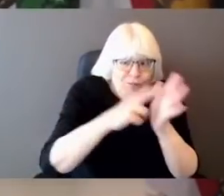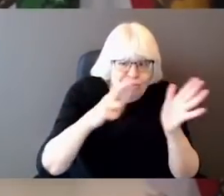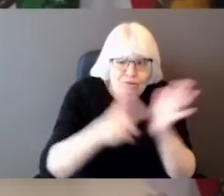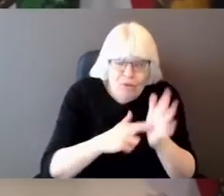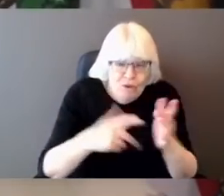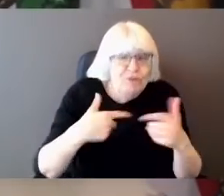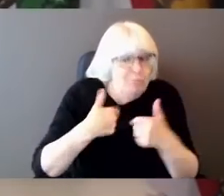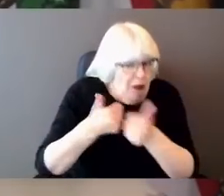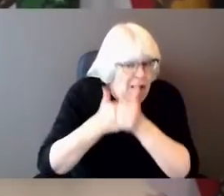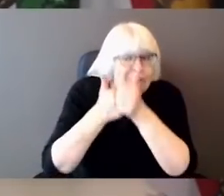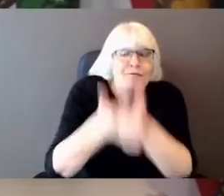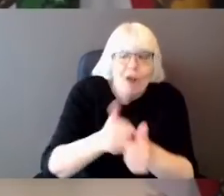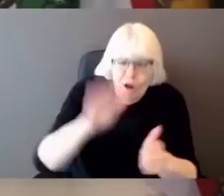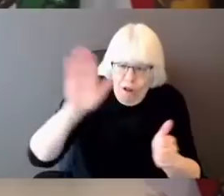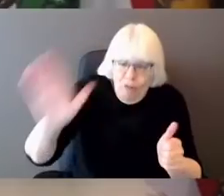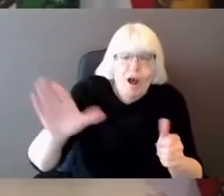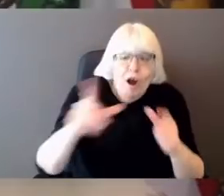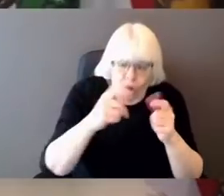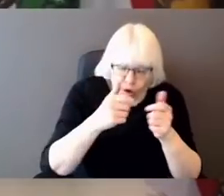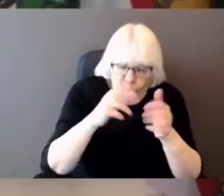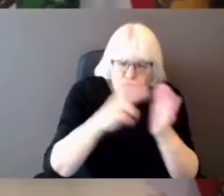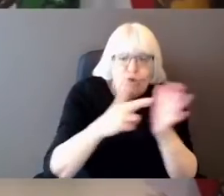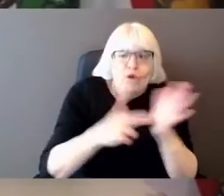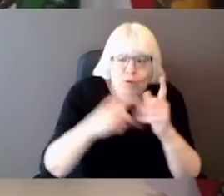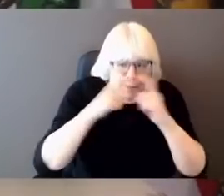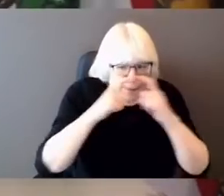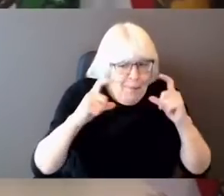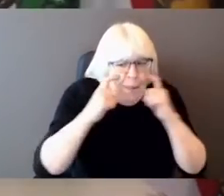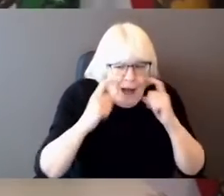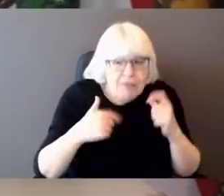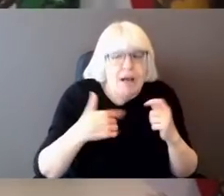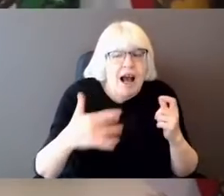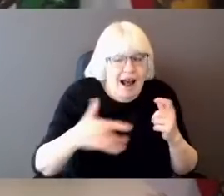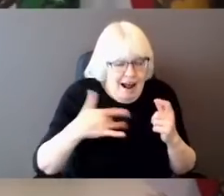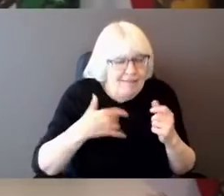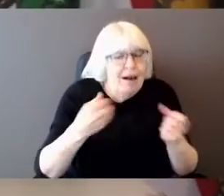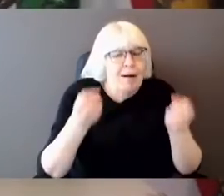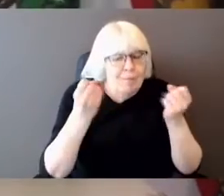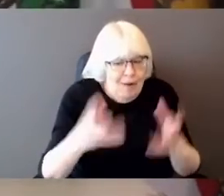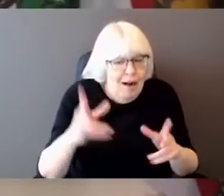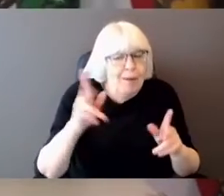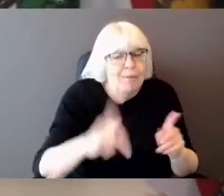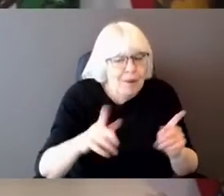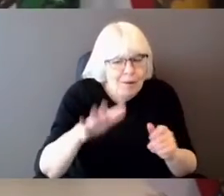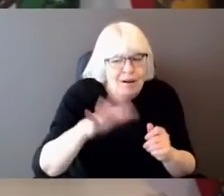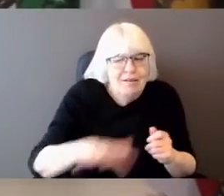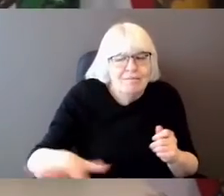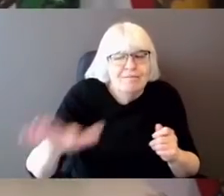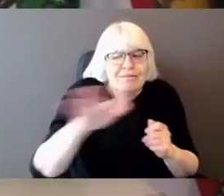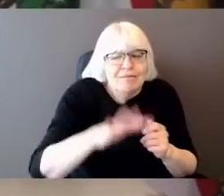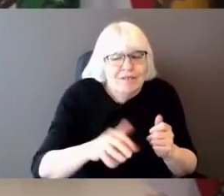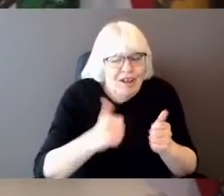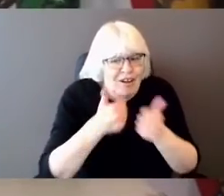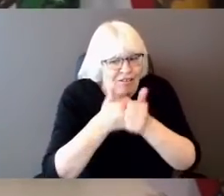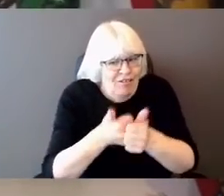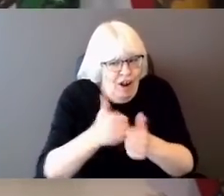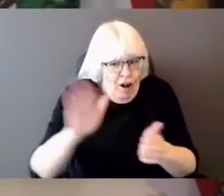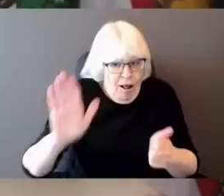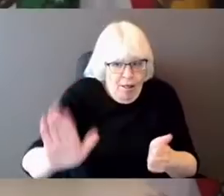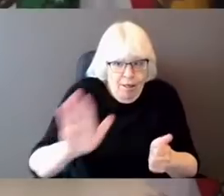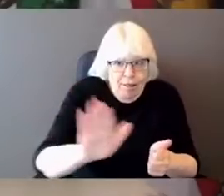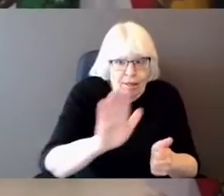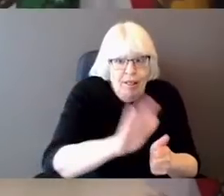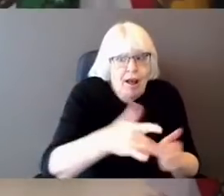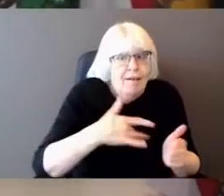proclaimed rule. I think many people will find their own individual ways through that to a certain degree, but I expect there will be a period